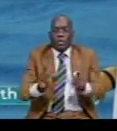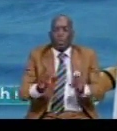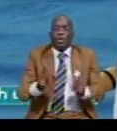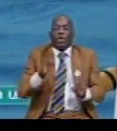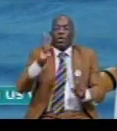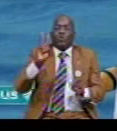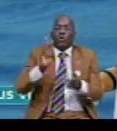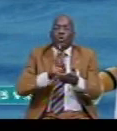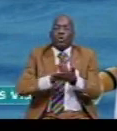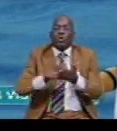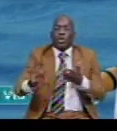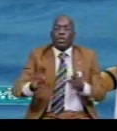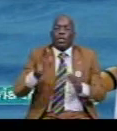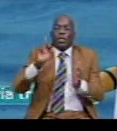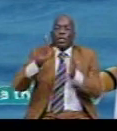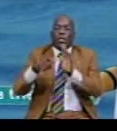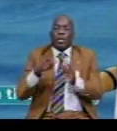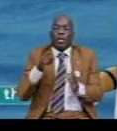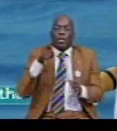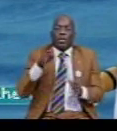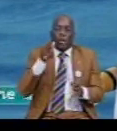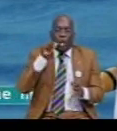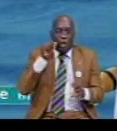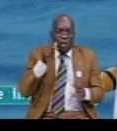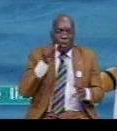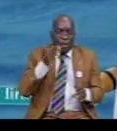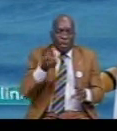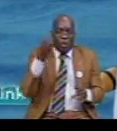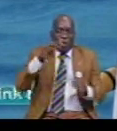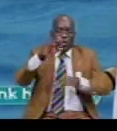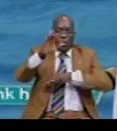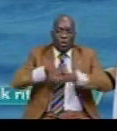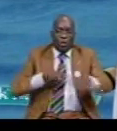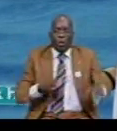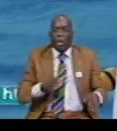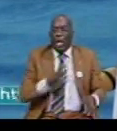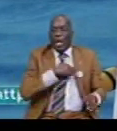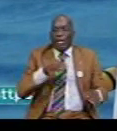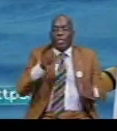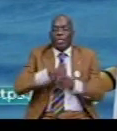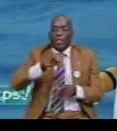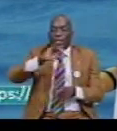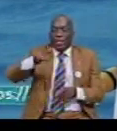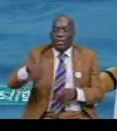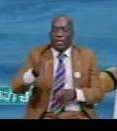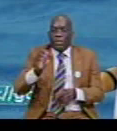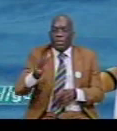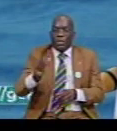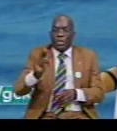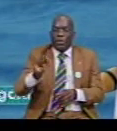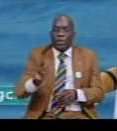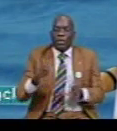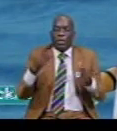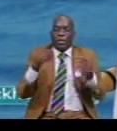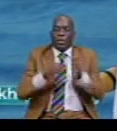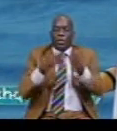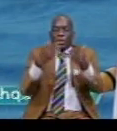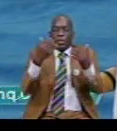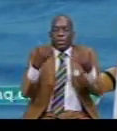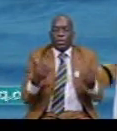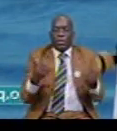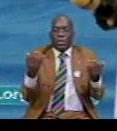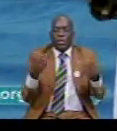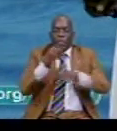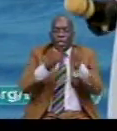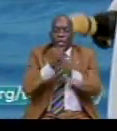later, I was called for interview. And January this year, I received my appointment